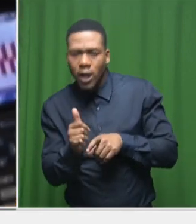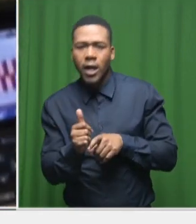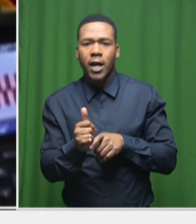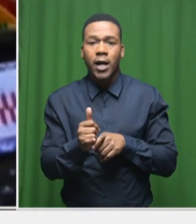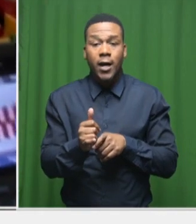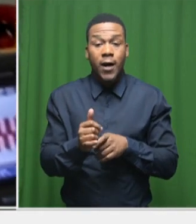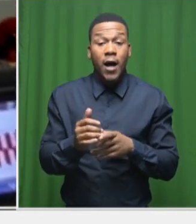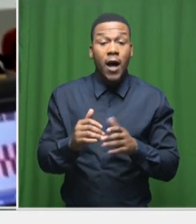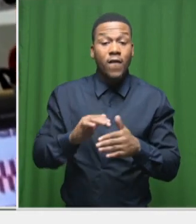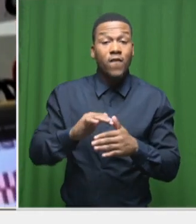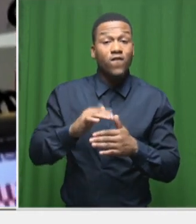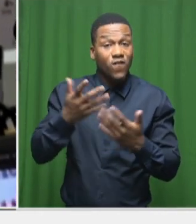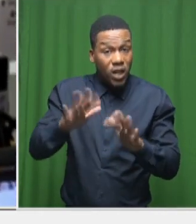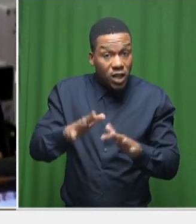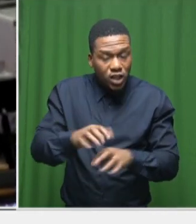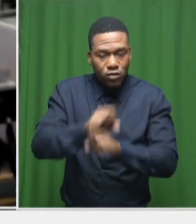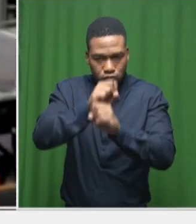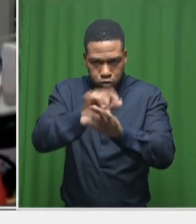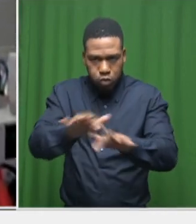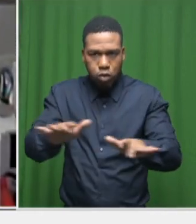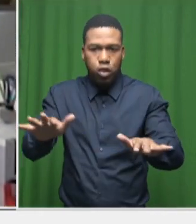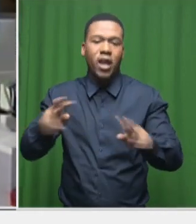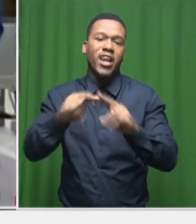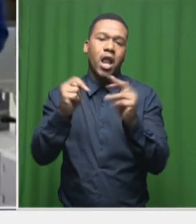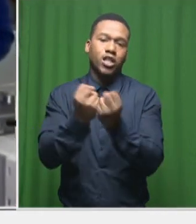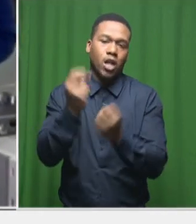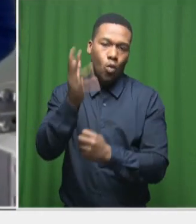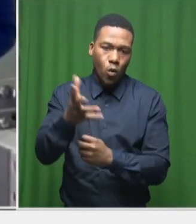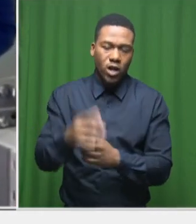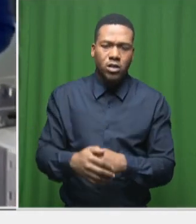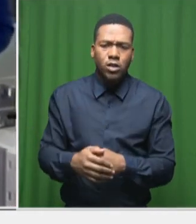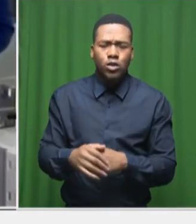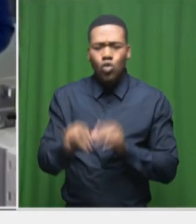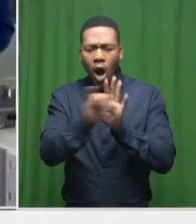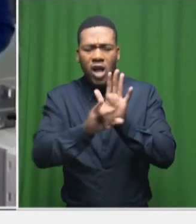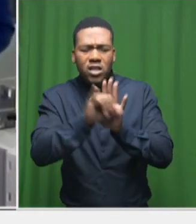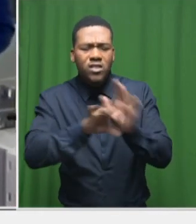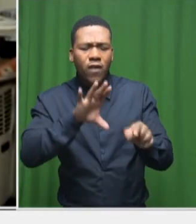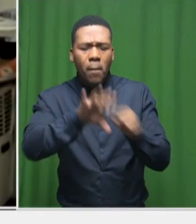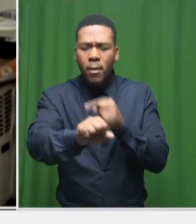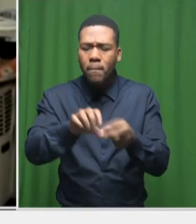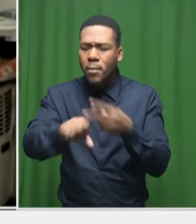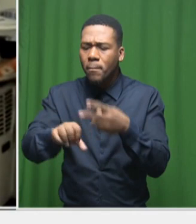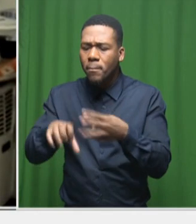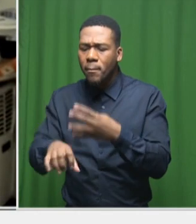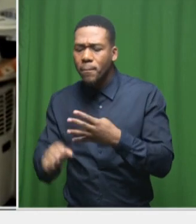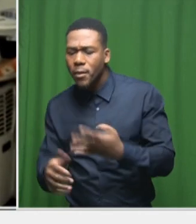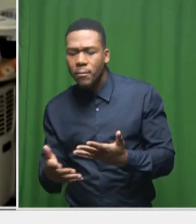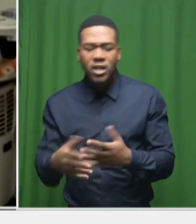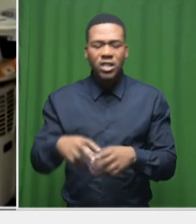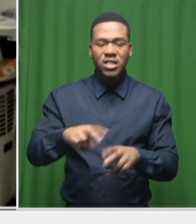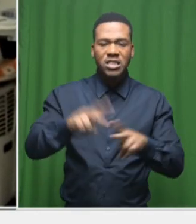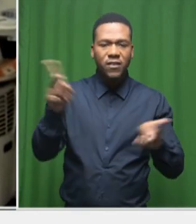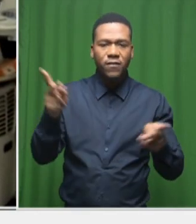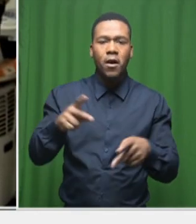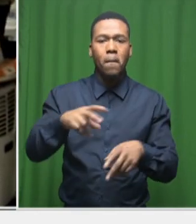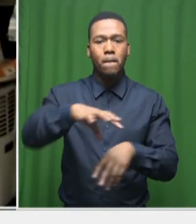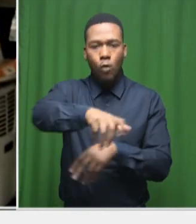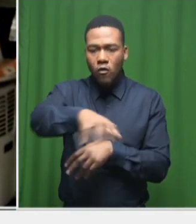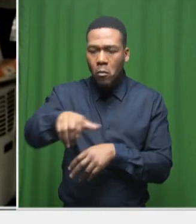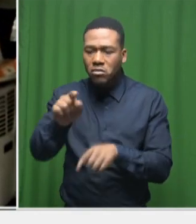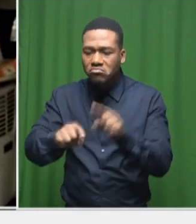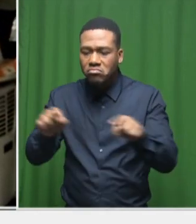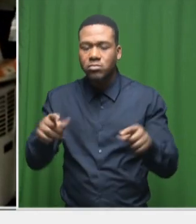of identifying TVET in the different provinces, where we can then replicate this pilot to address